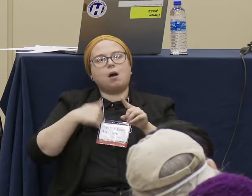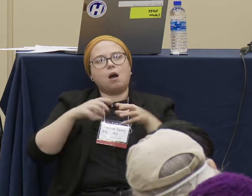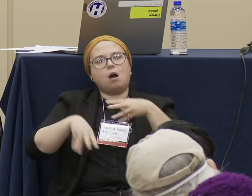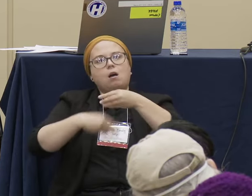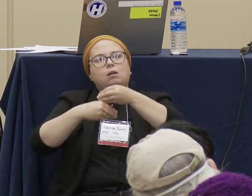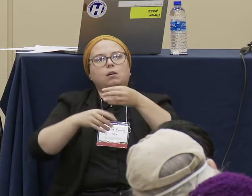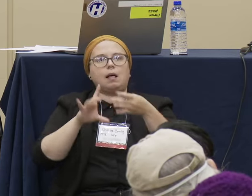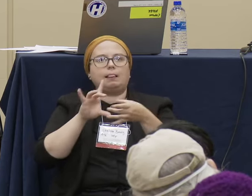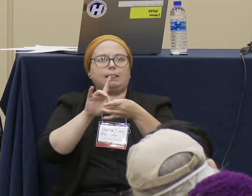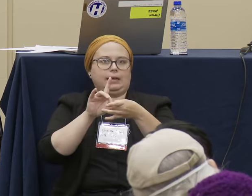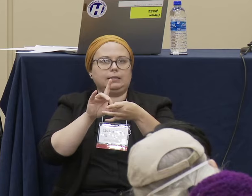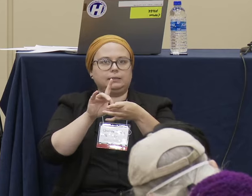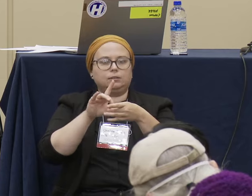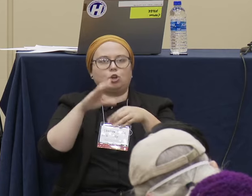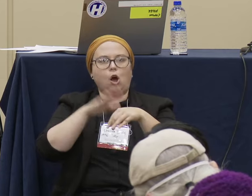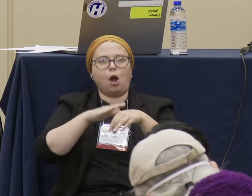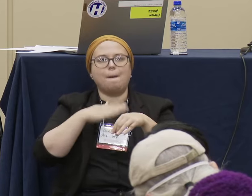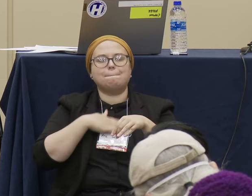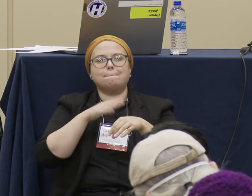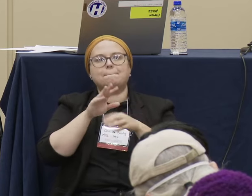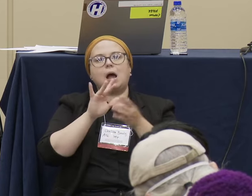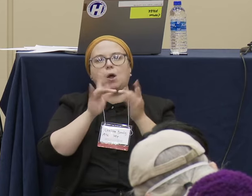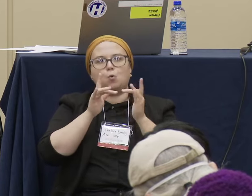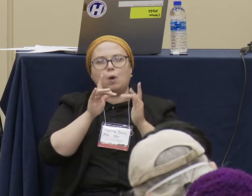is just my name,